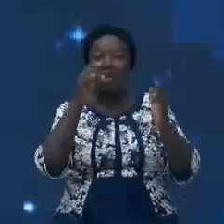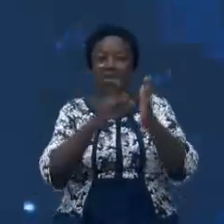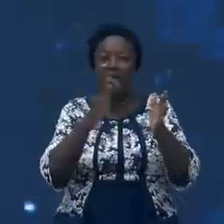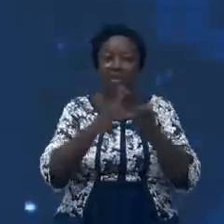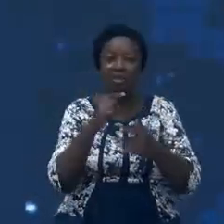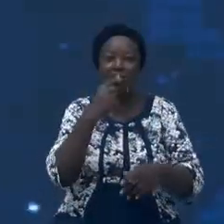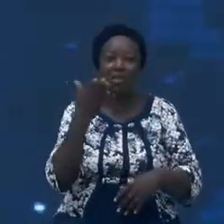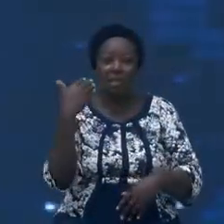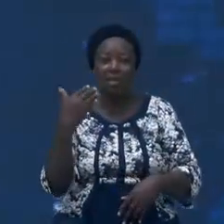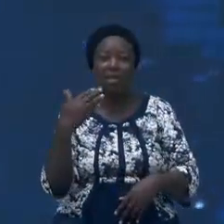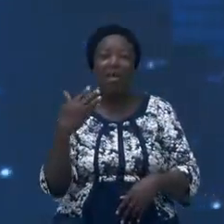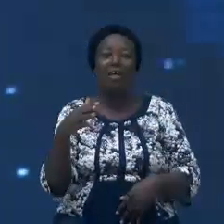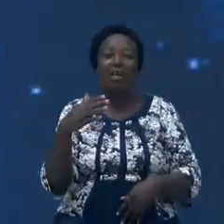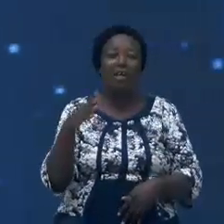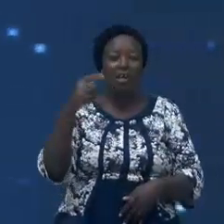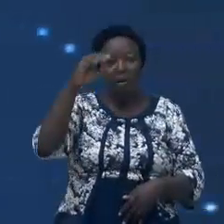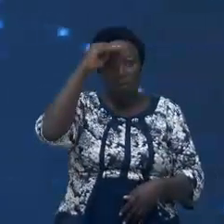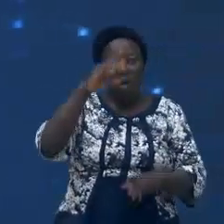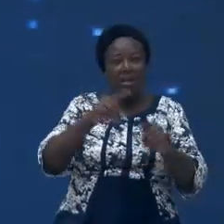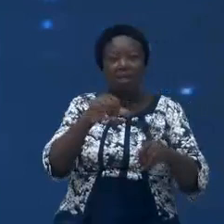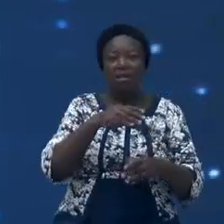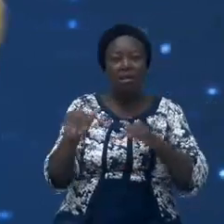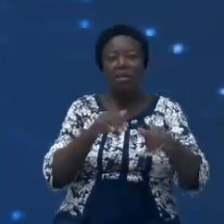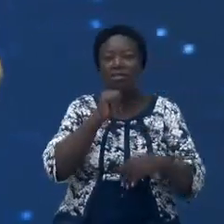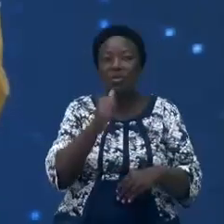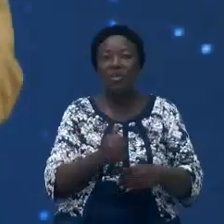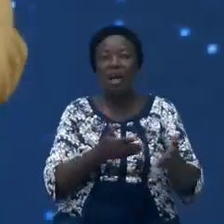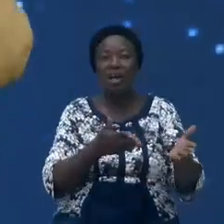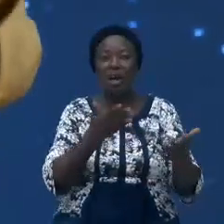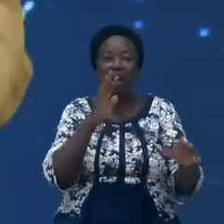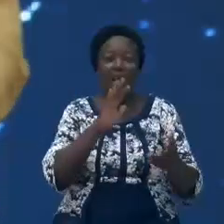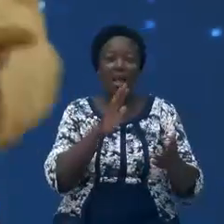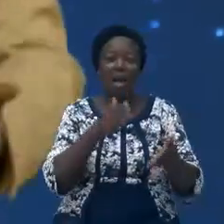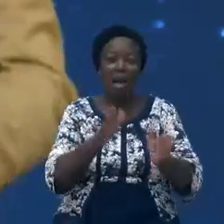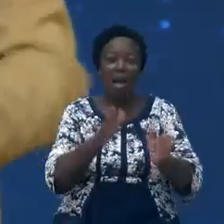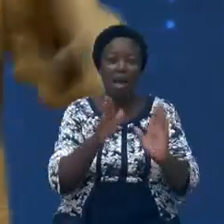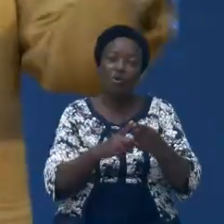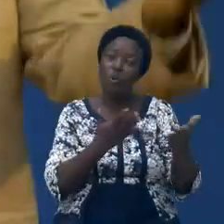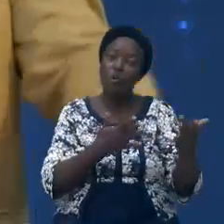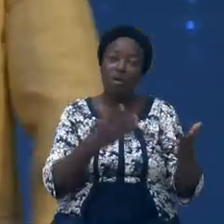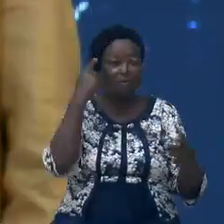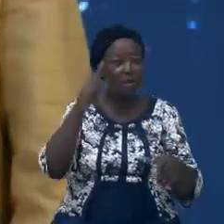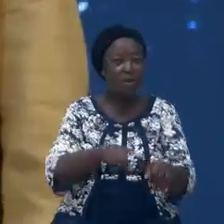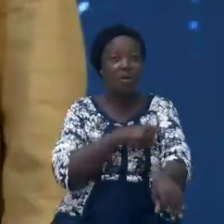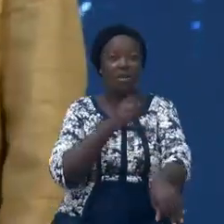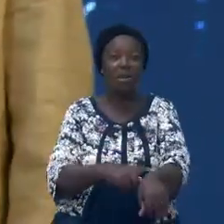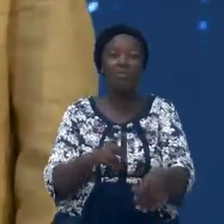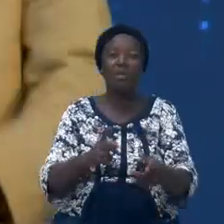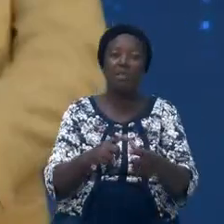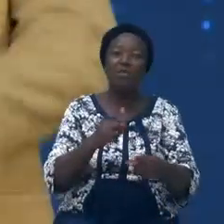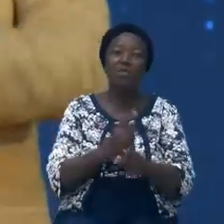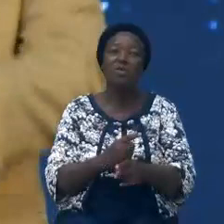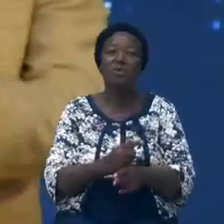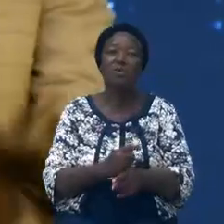of Christ. And Jesus said, the Lord did not even allow him to wait for a long time